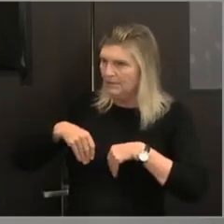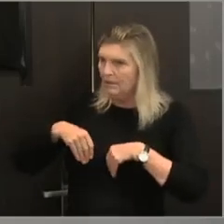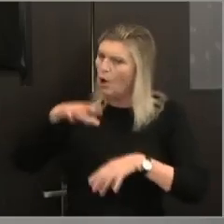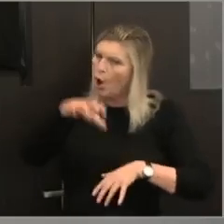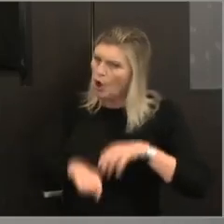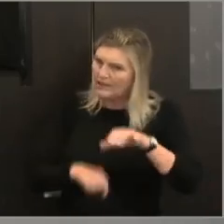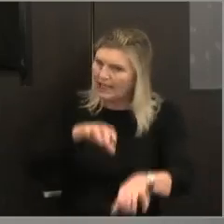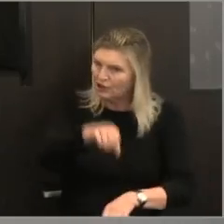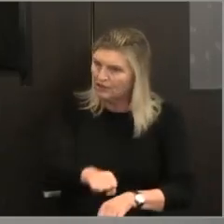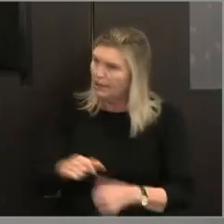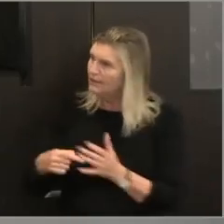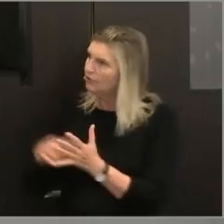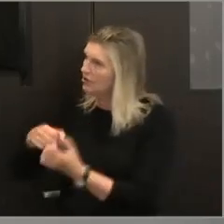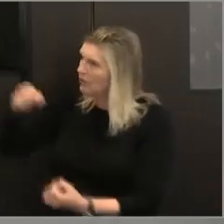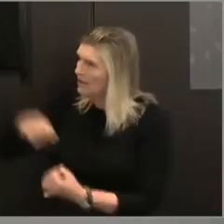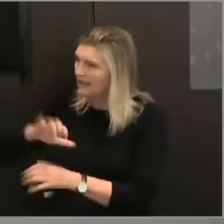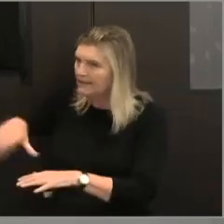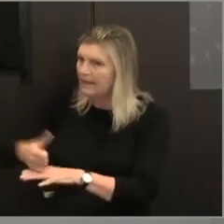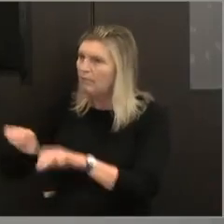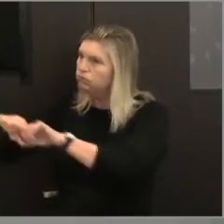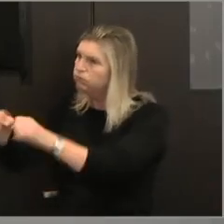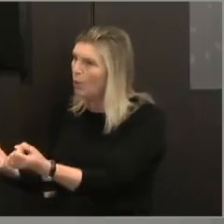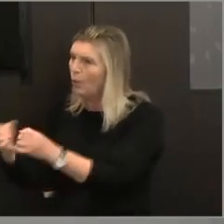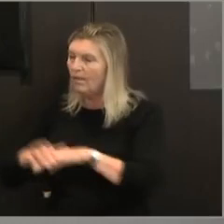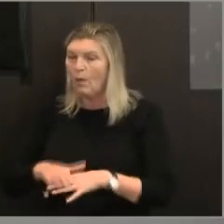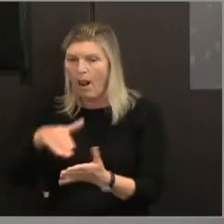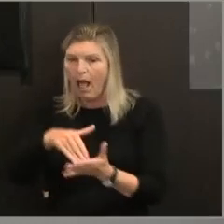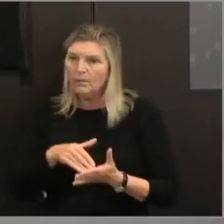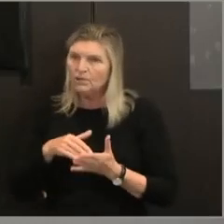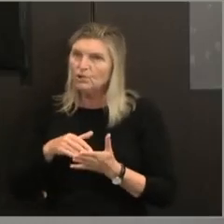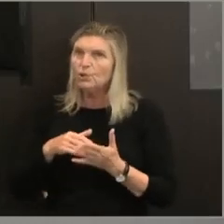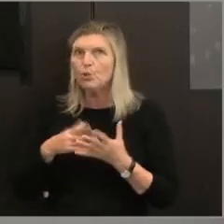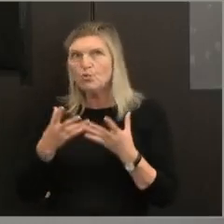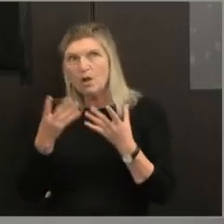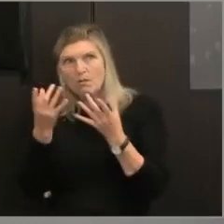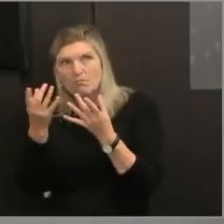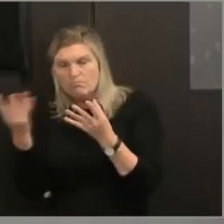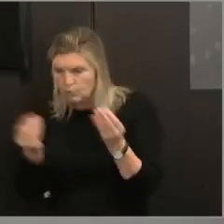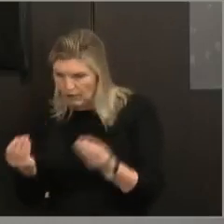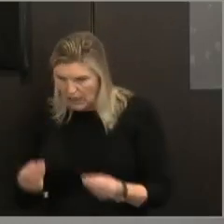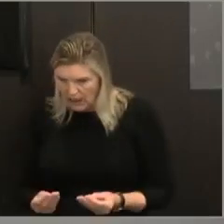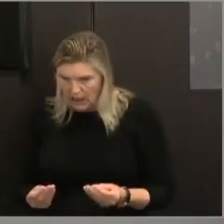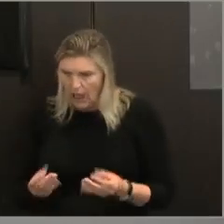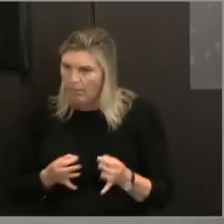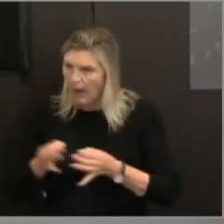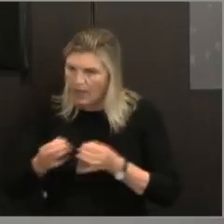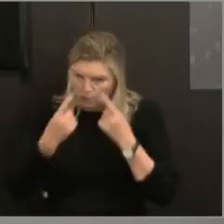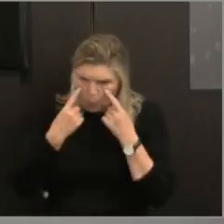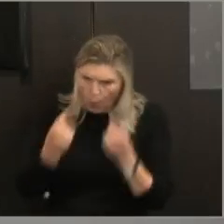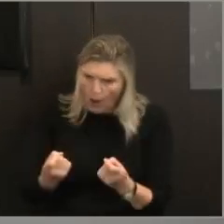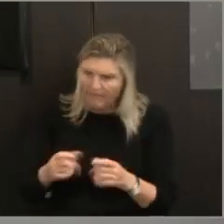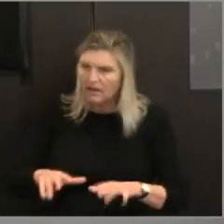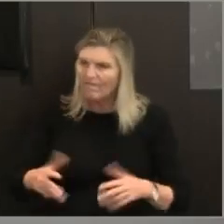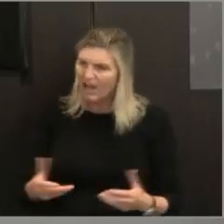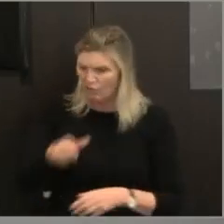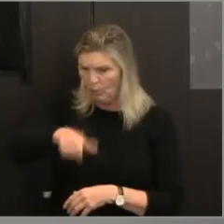develop policies to care for children and vulnerable people. That will require a certain courage, which I hope